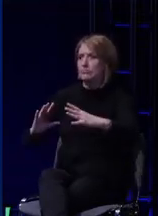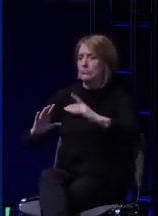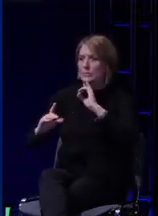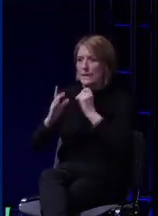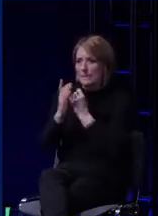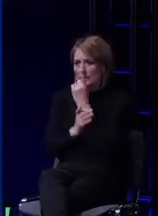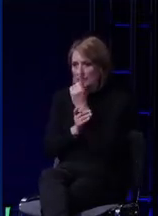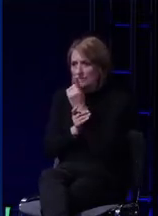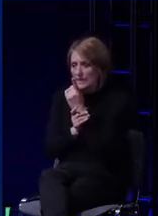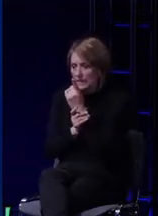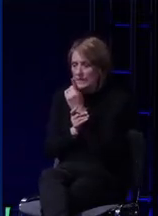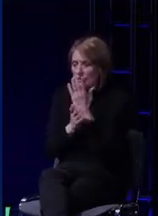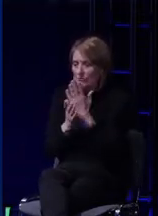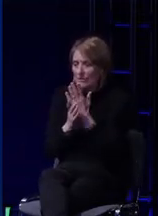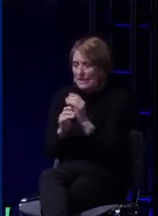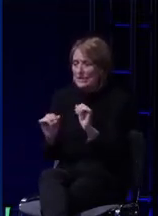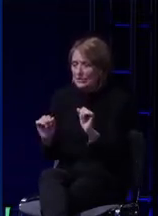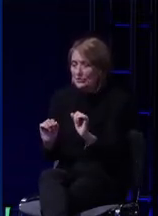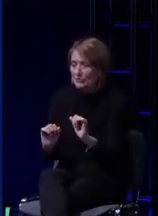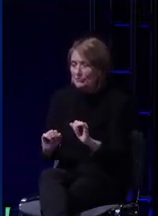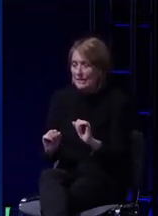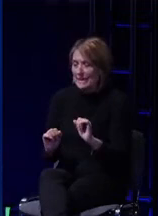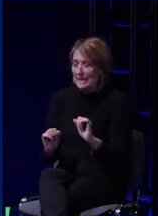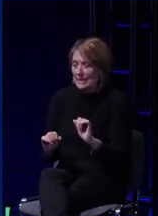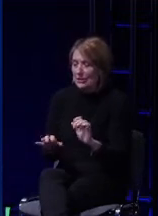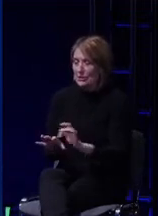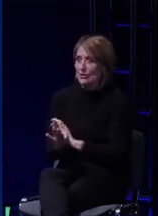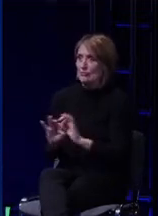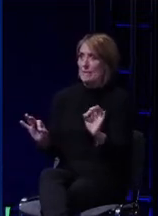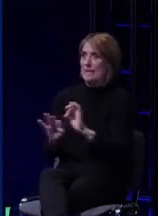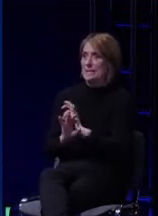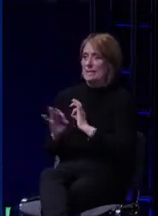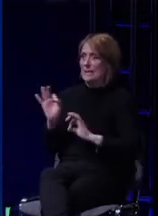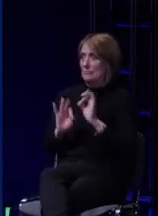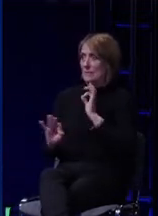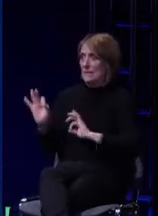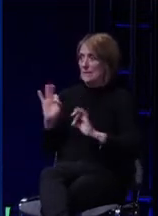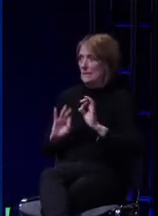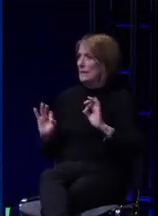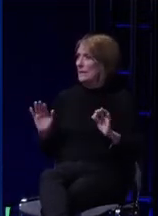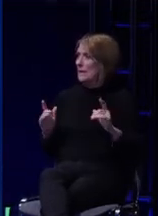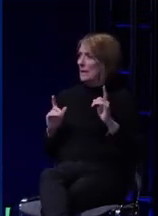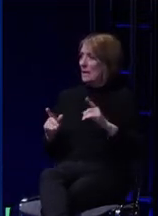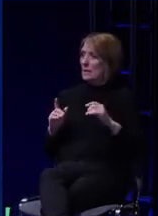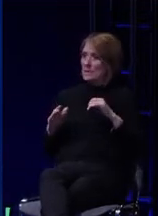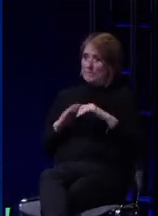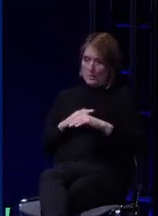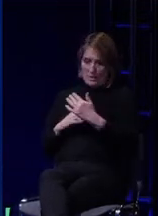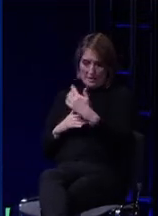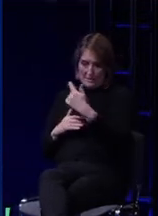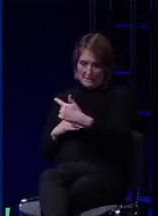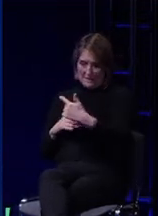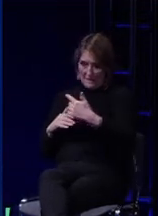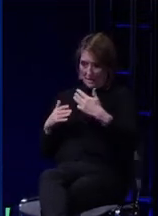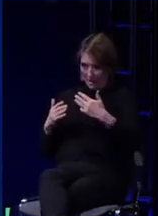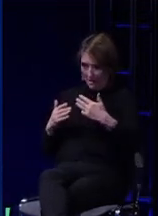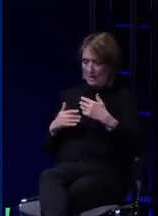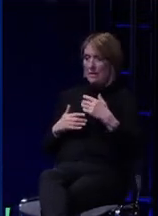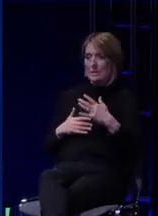quite dramatic. But what was great about it was called Demon 79, and it was set in